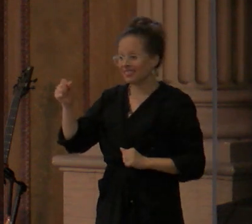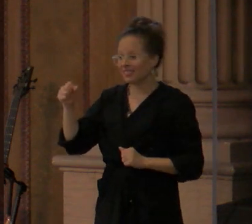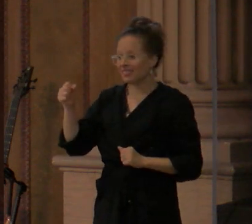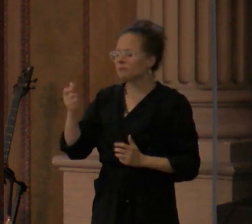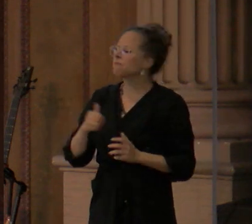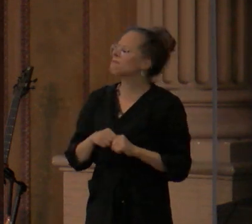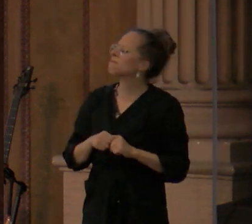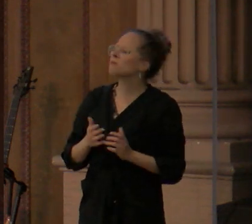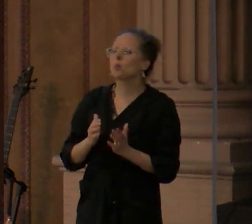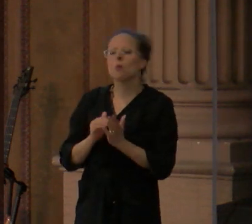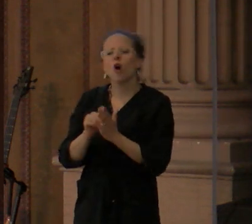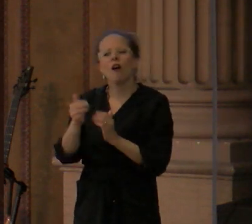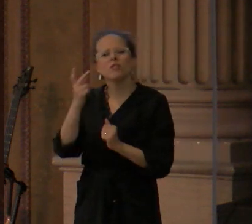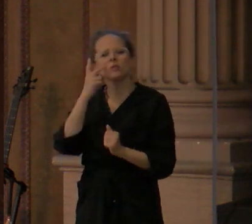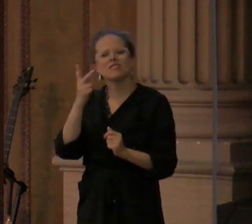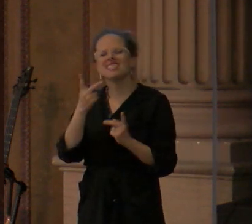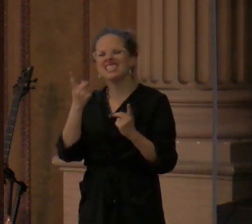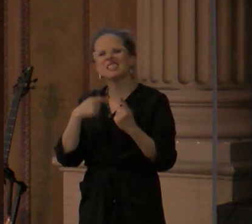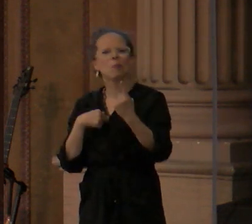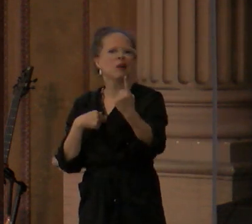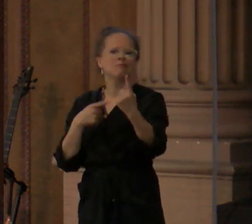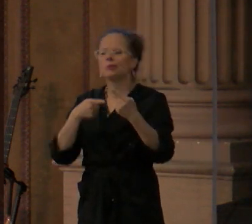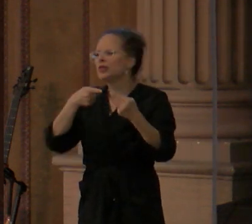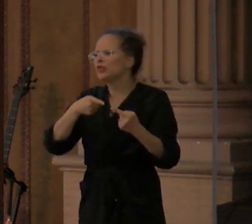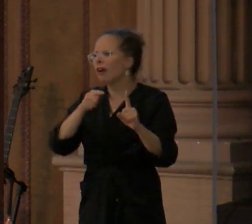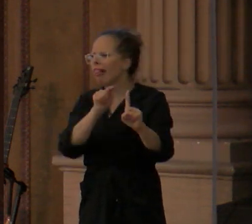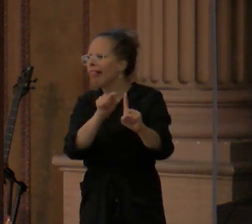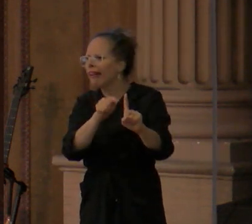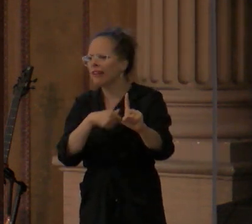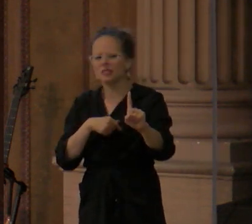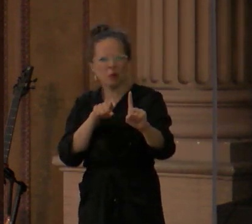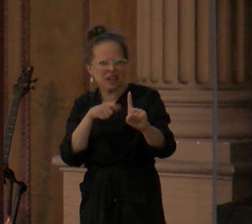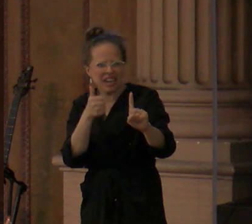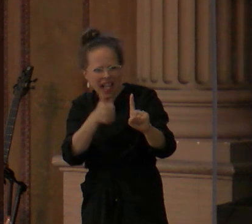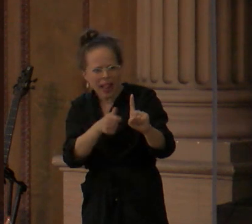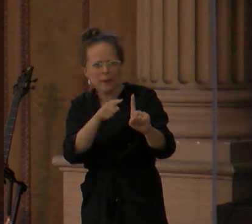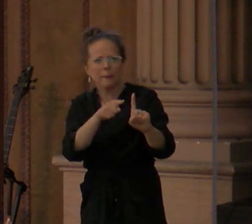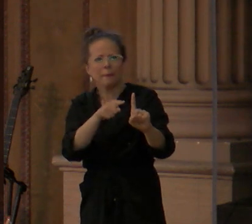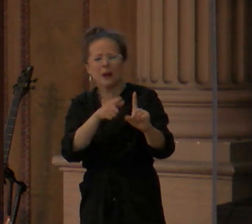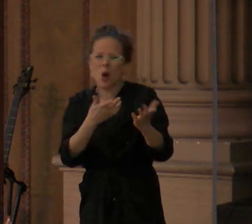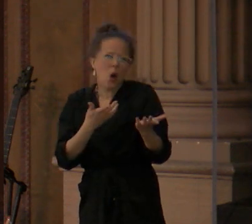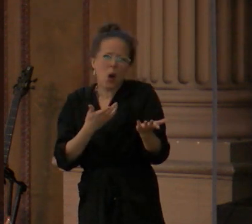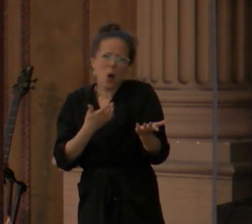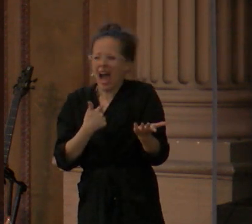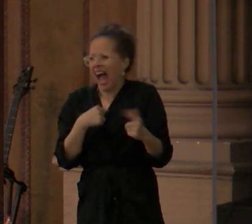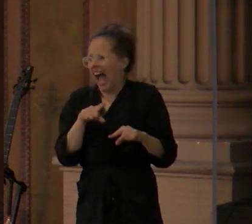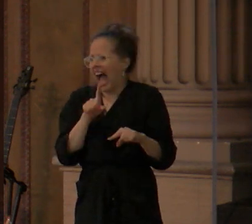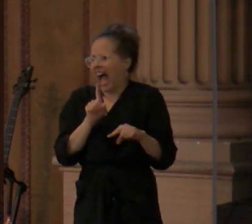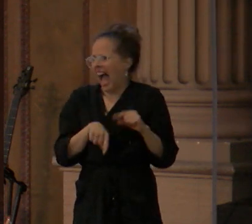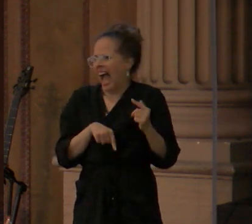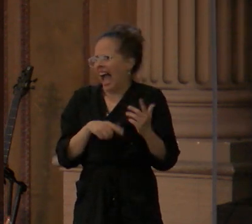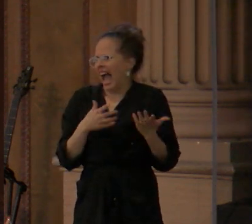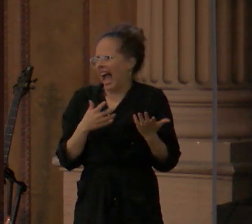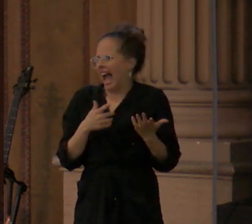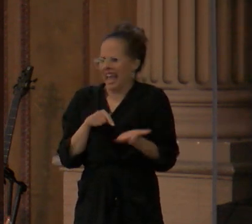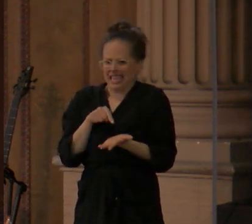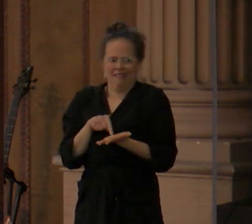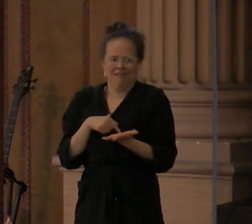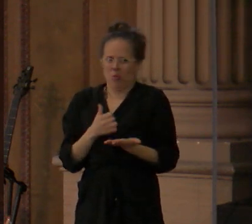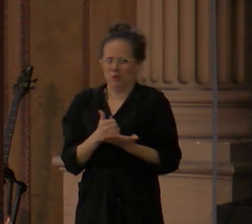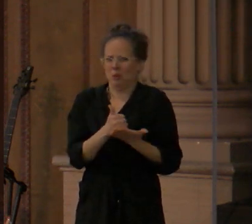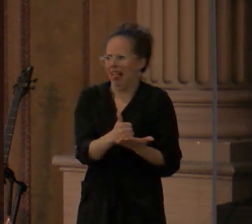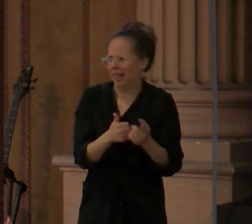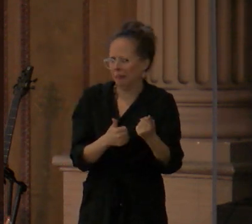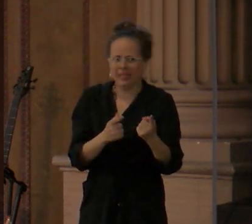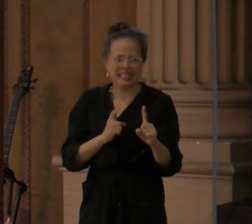Often we'll see someone else who's struggling with something or needs help with something and will say, well, I can't afford to help. I can't afford to